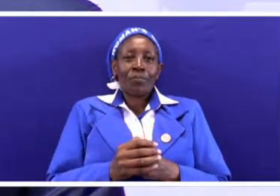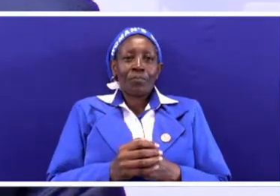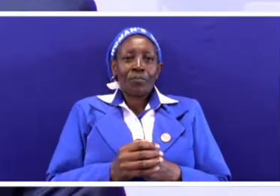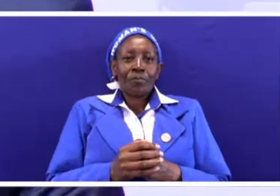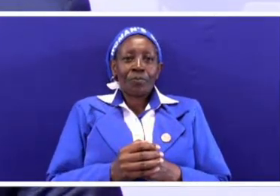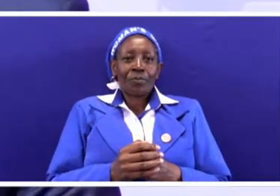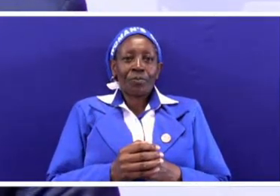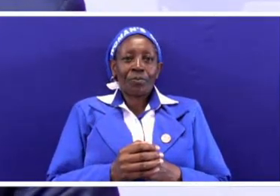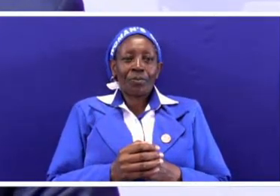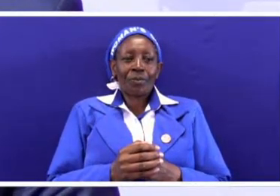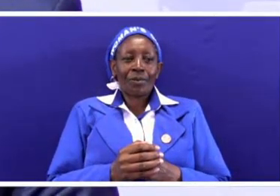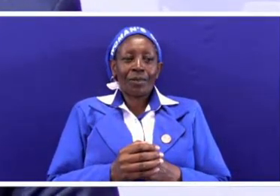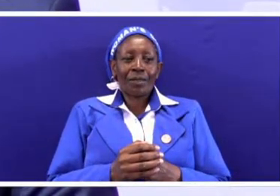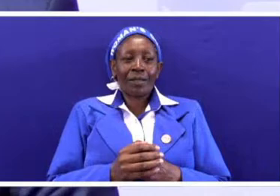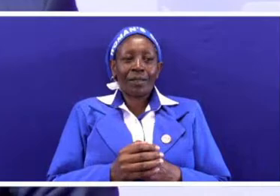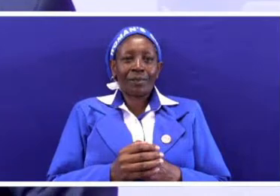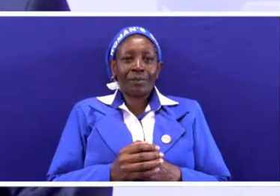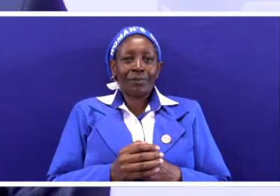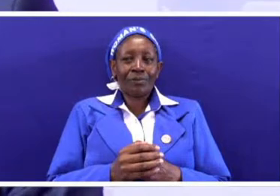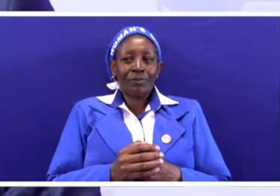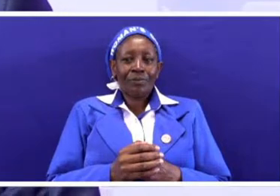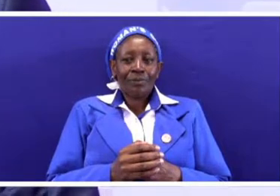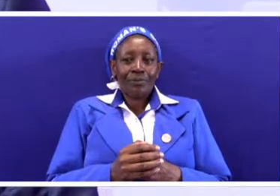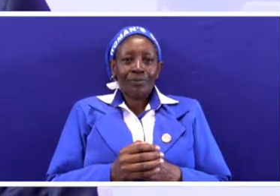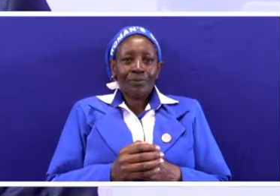after we do maybe some reflections,